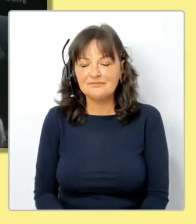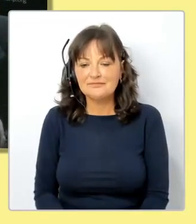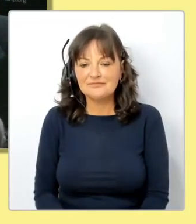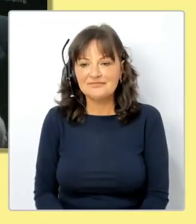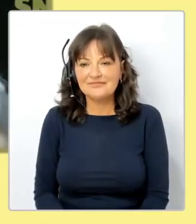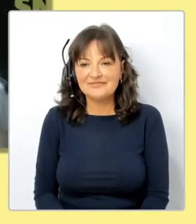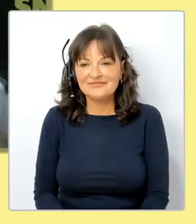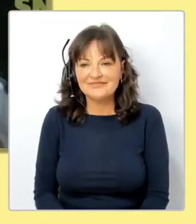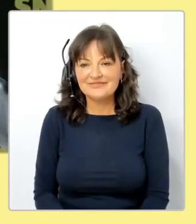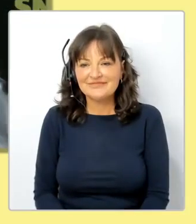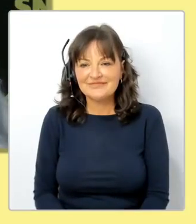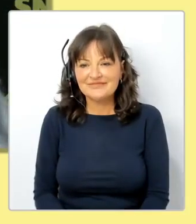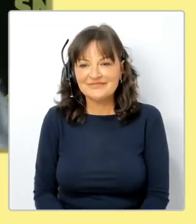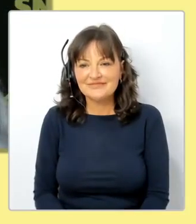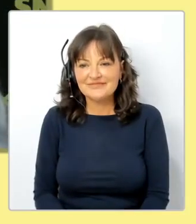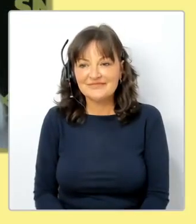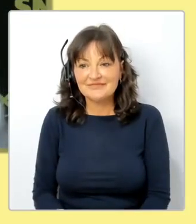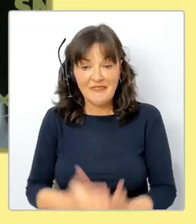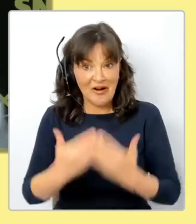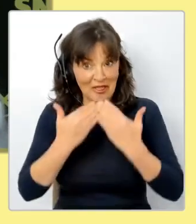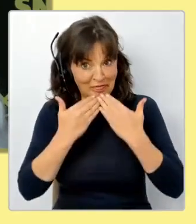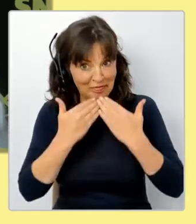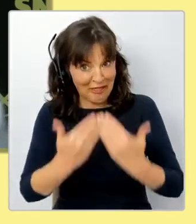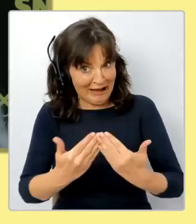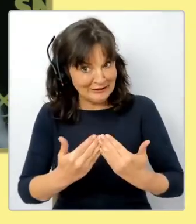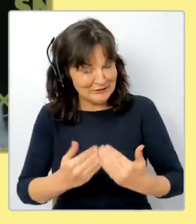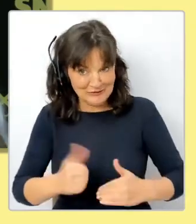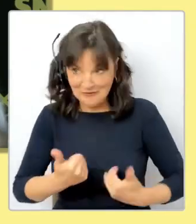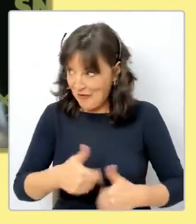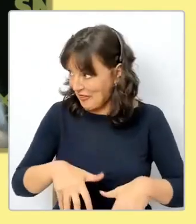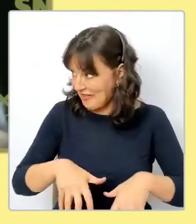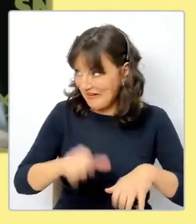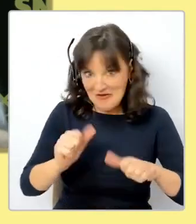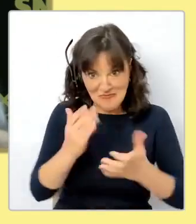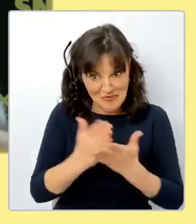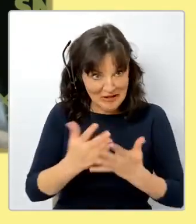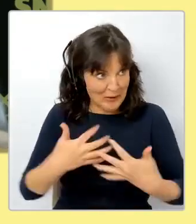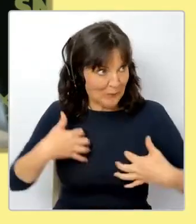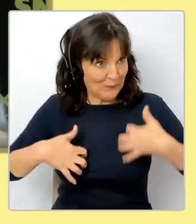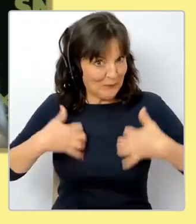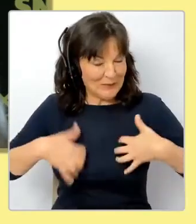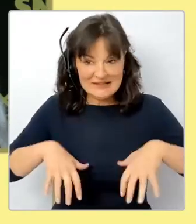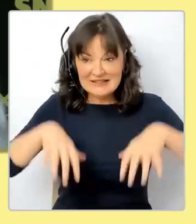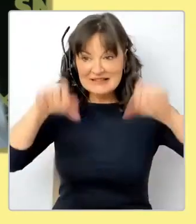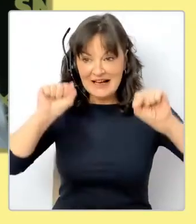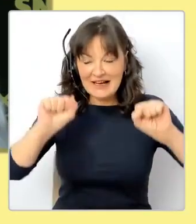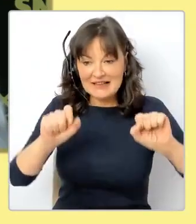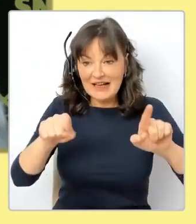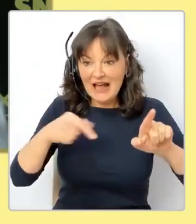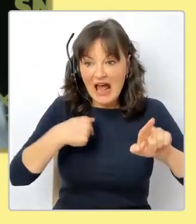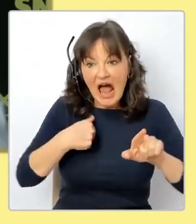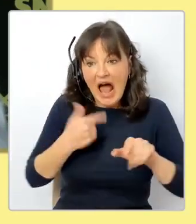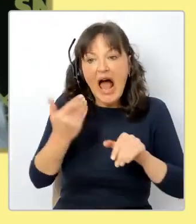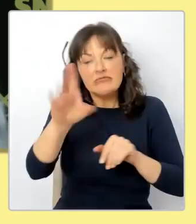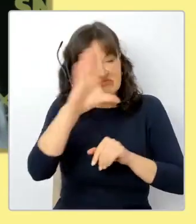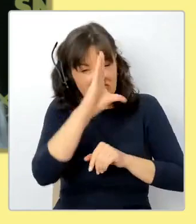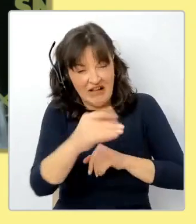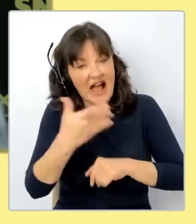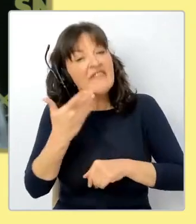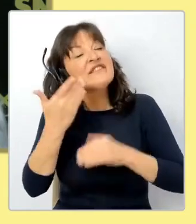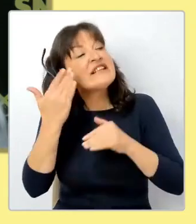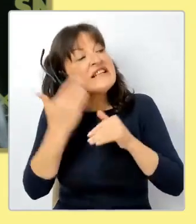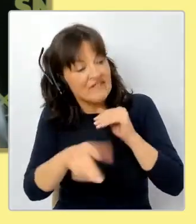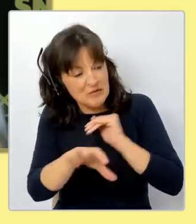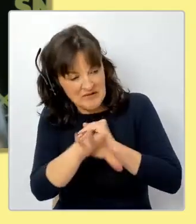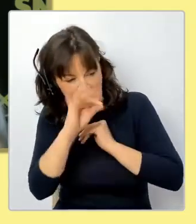Thank you, and thank you for the liveliest start that we've had to one of these hustings so far. Even I have never been invited to one of your fundraisers, and now I see